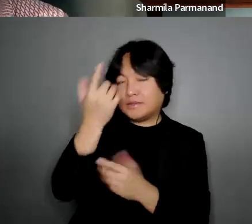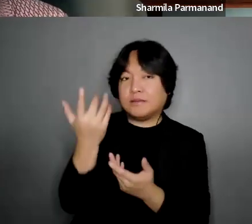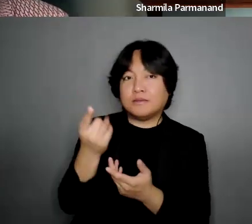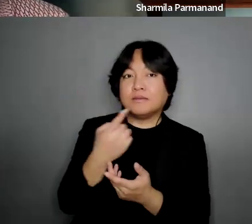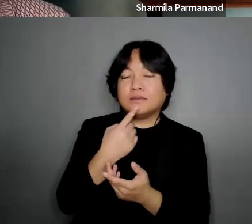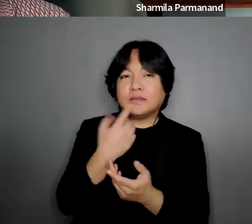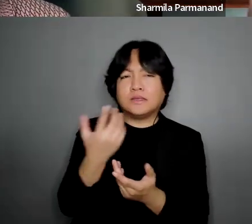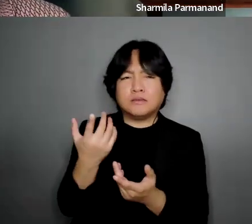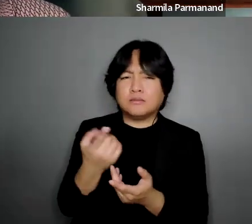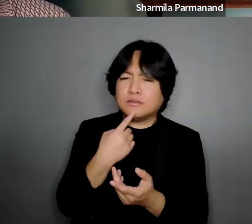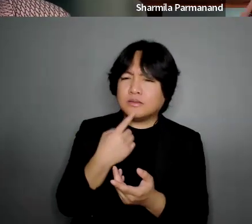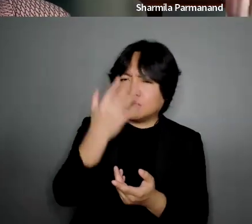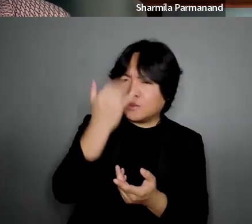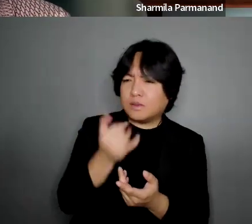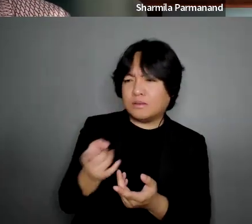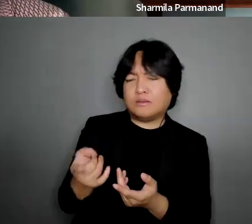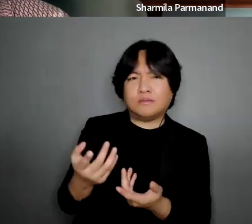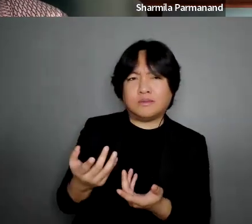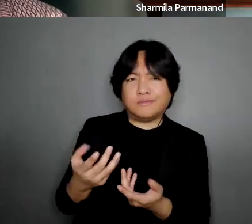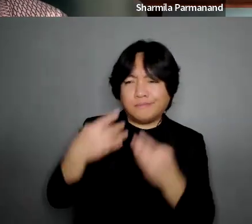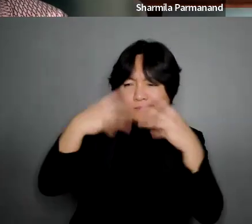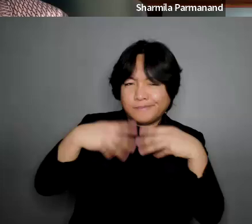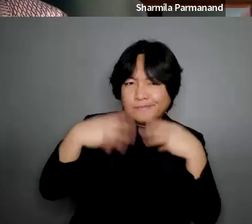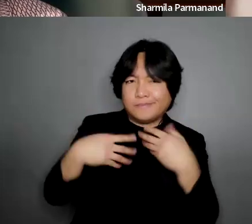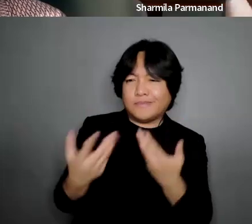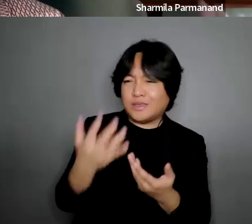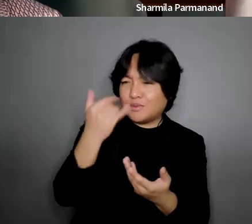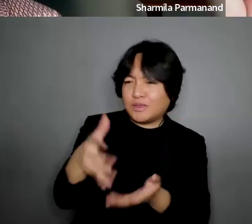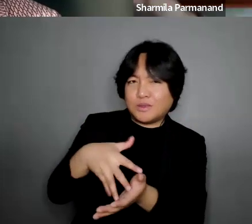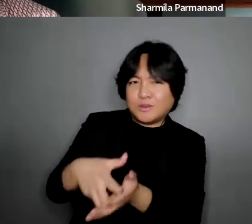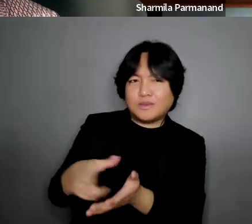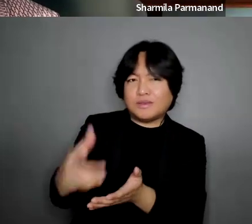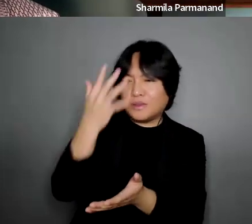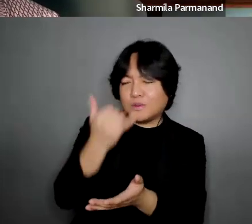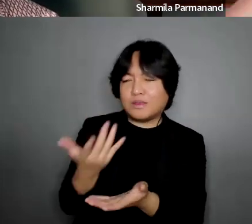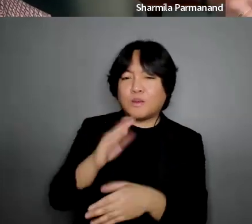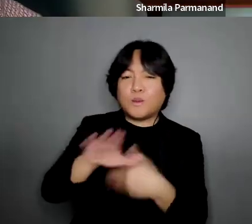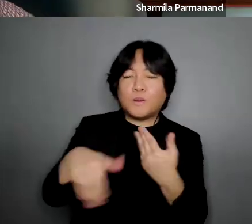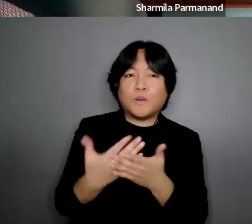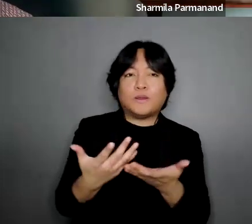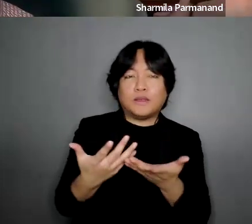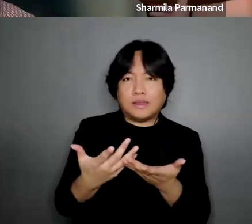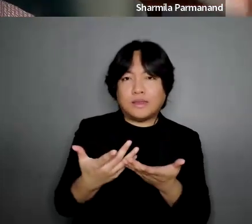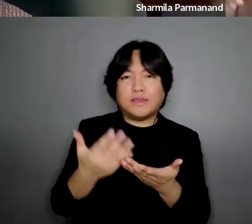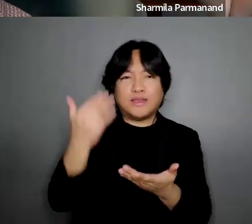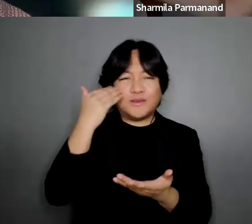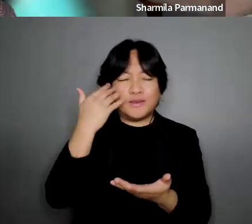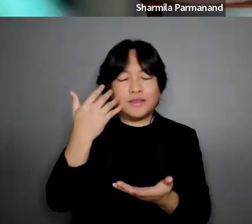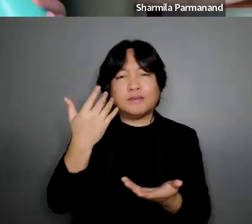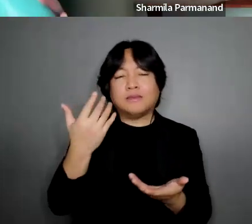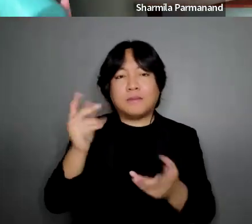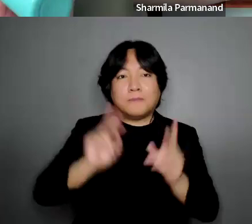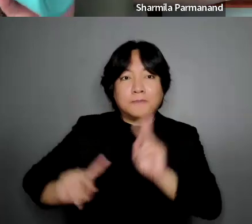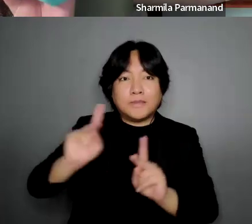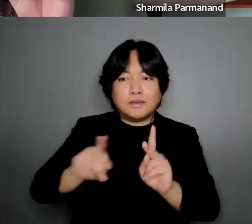say, why are you such crybabies? Why are you such snowflakes? Why do you want to take down all the statues of, like, people who were